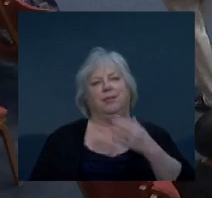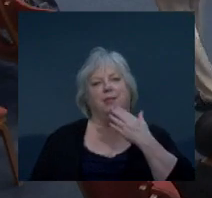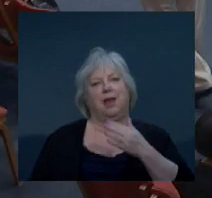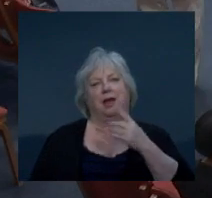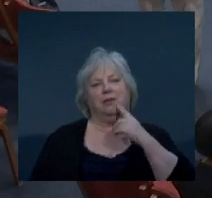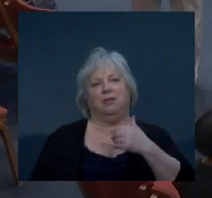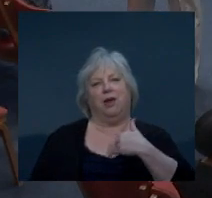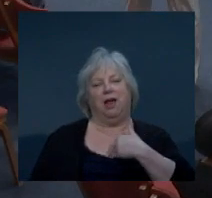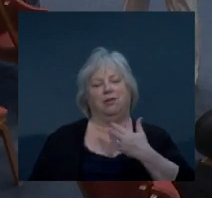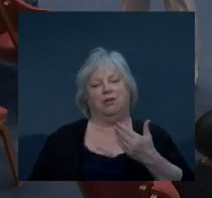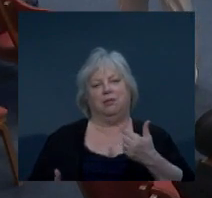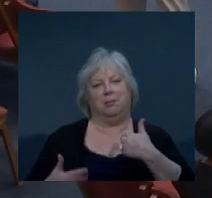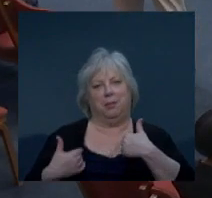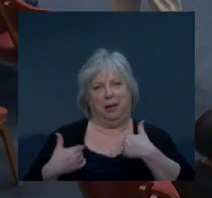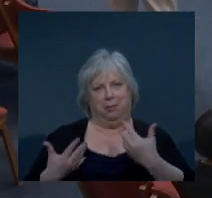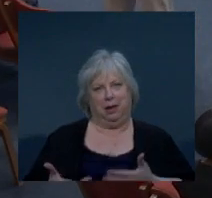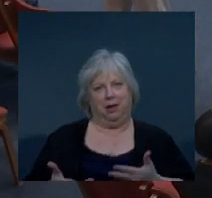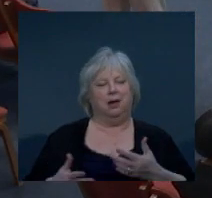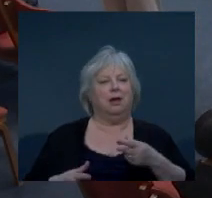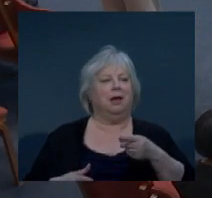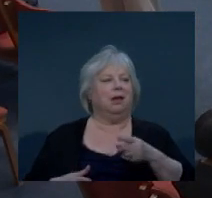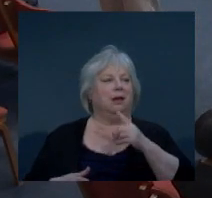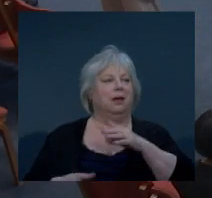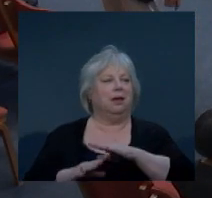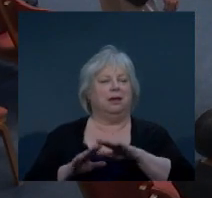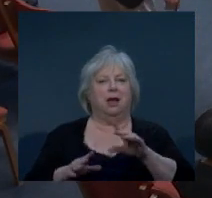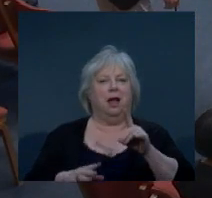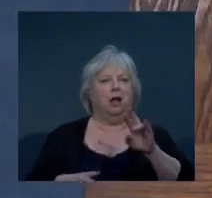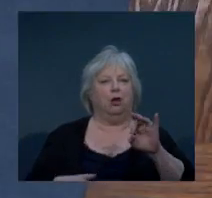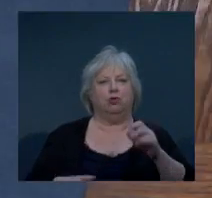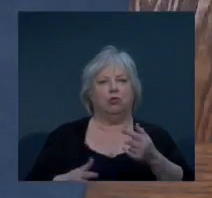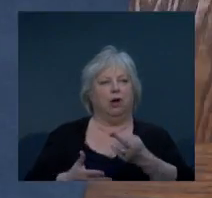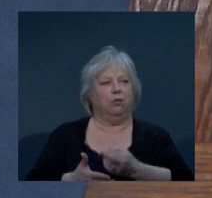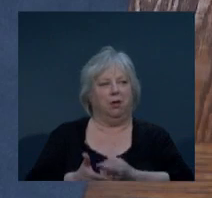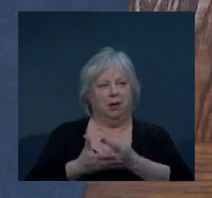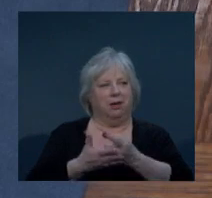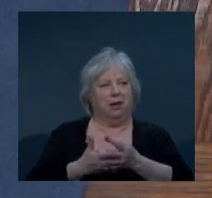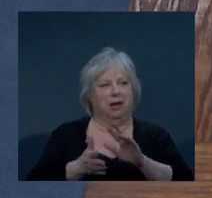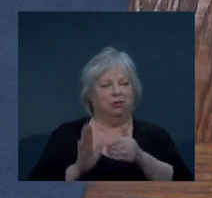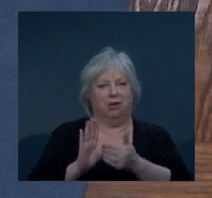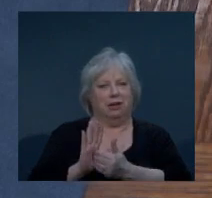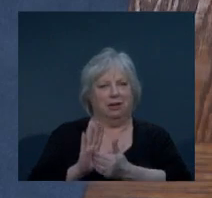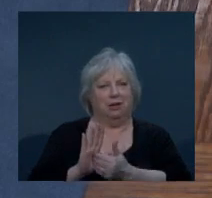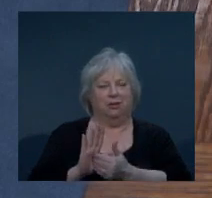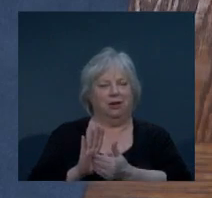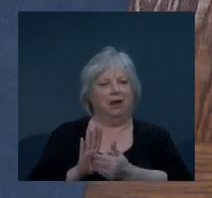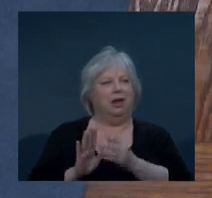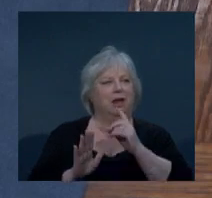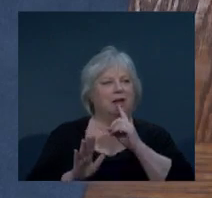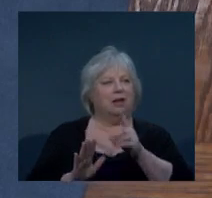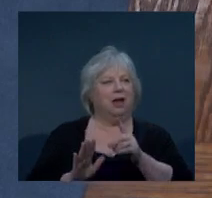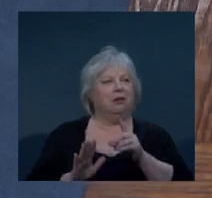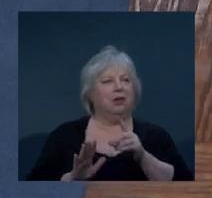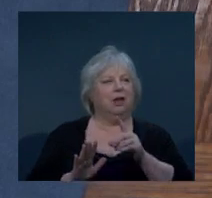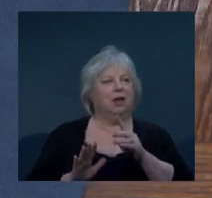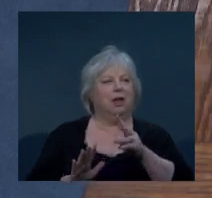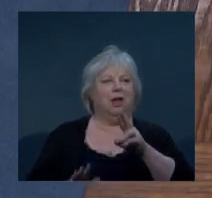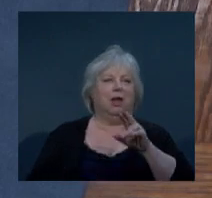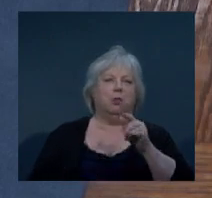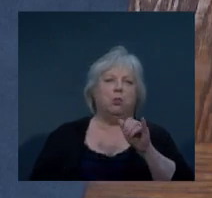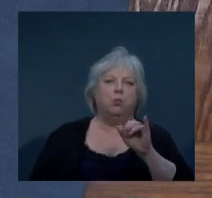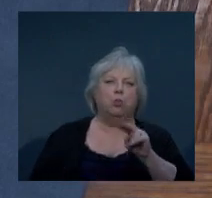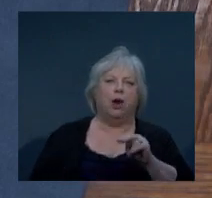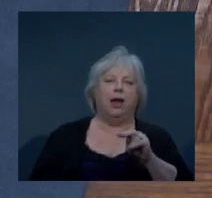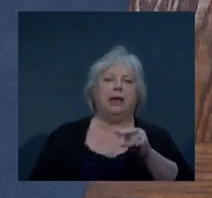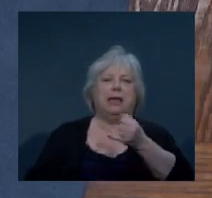Thanks for having me. So this is not a drug rehabilitation center. It's actually a brain